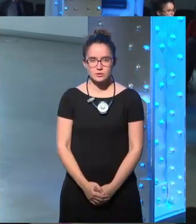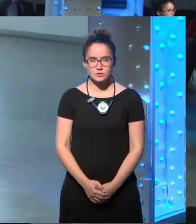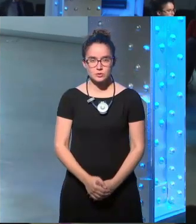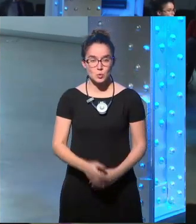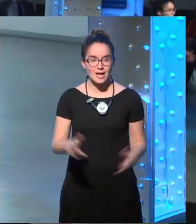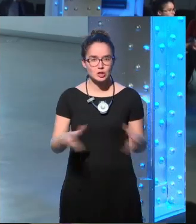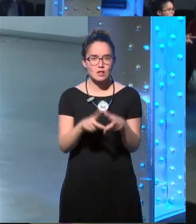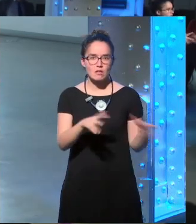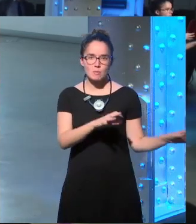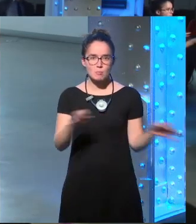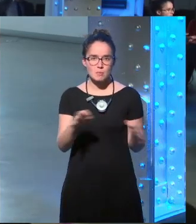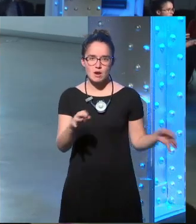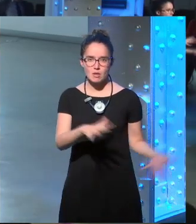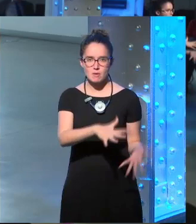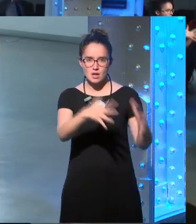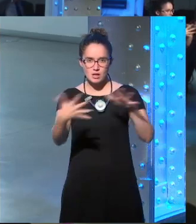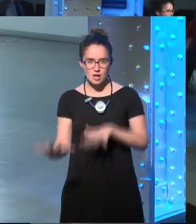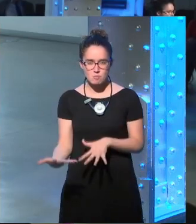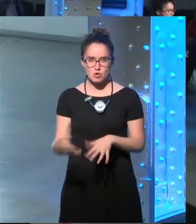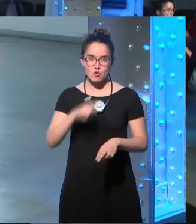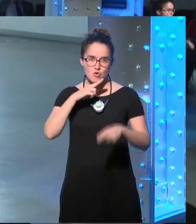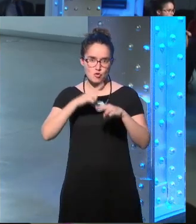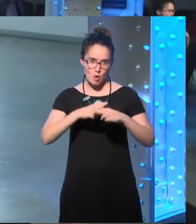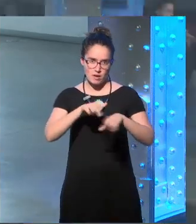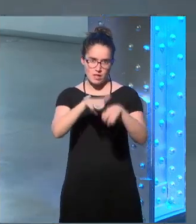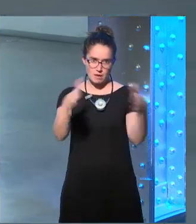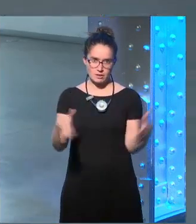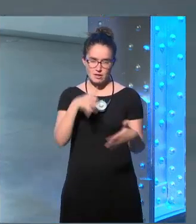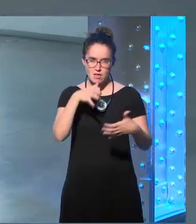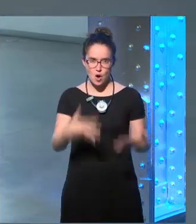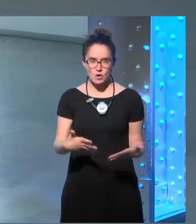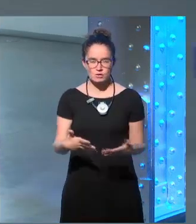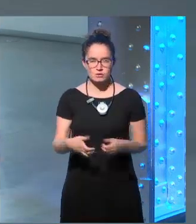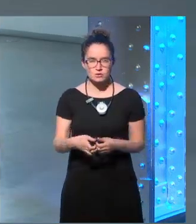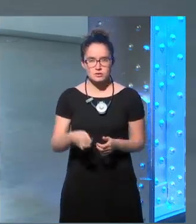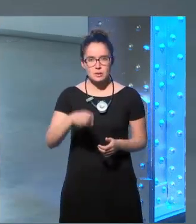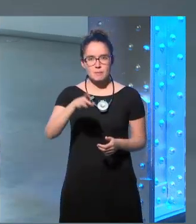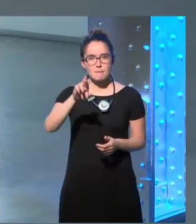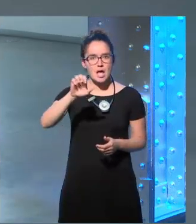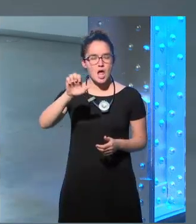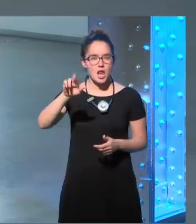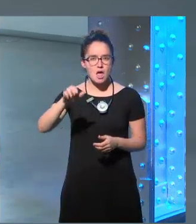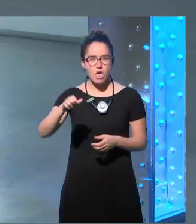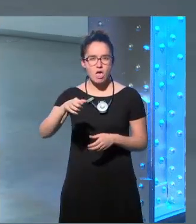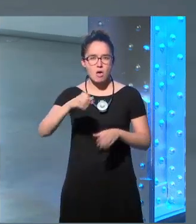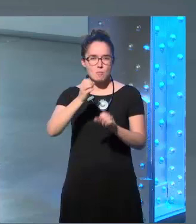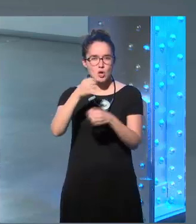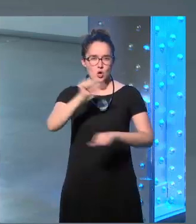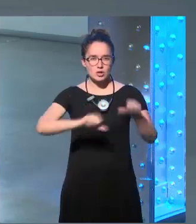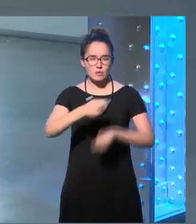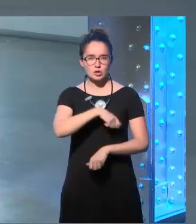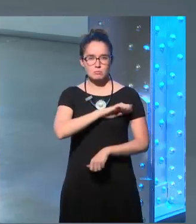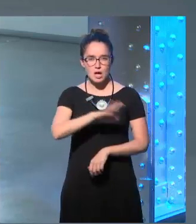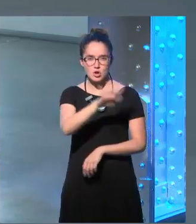Una sociedad preparada para el cambio. A society prepared for change. Pere Estupinyà is a